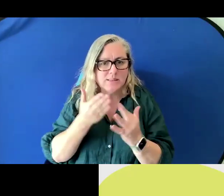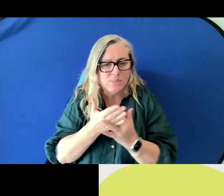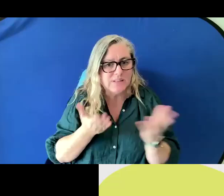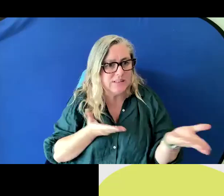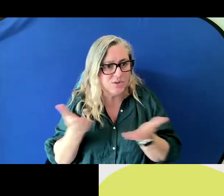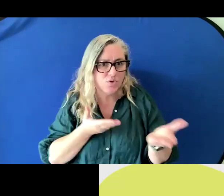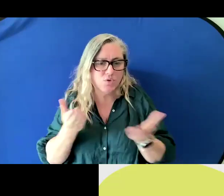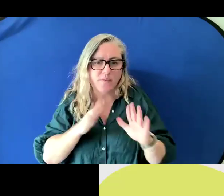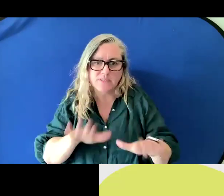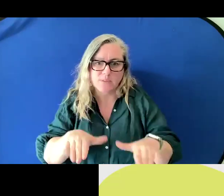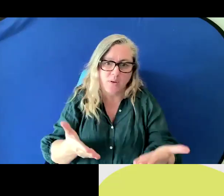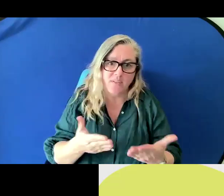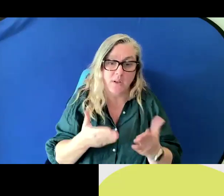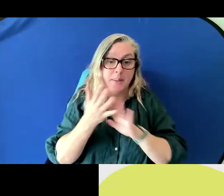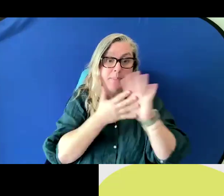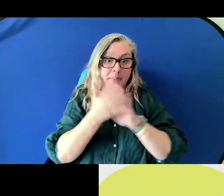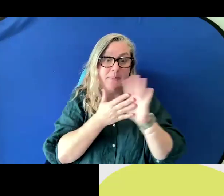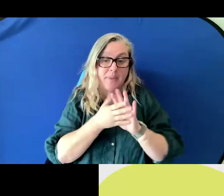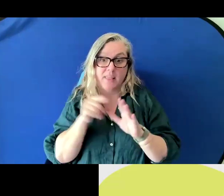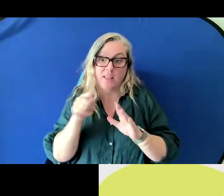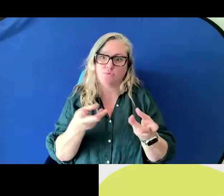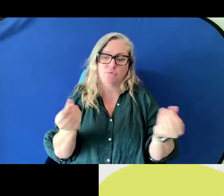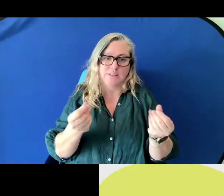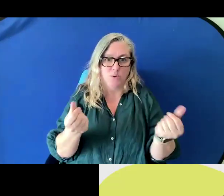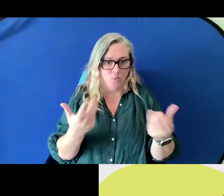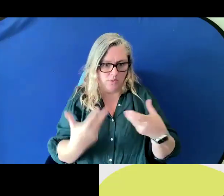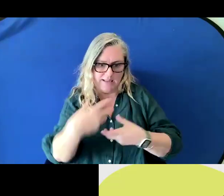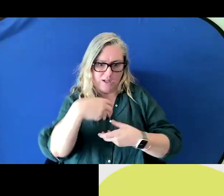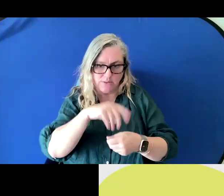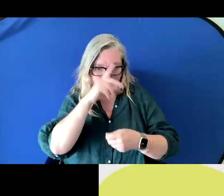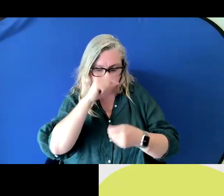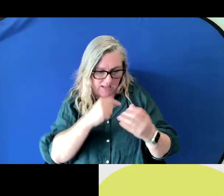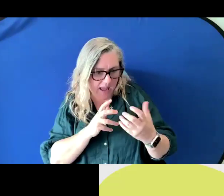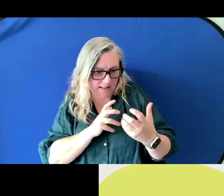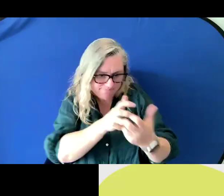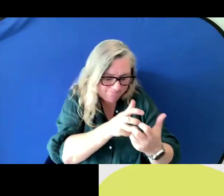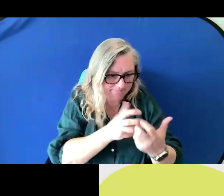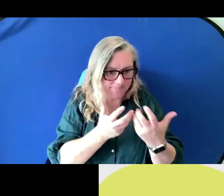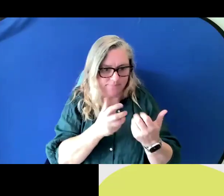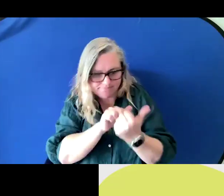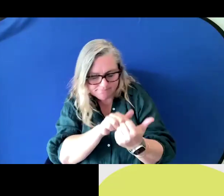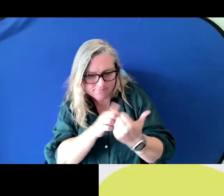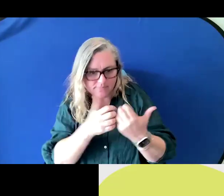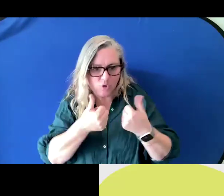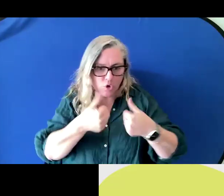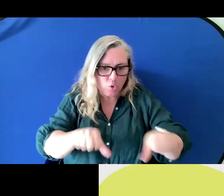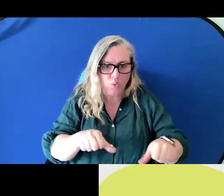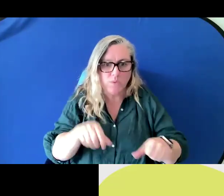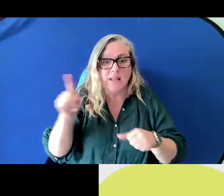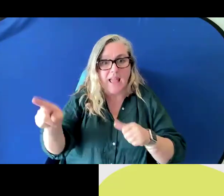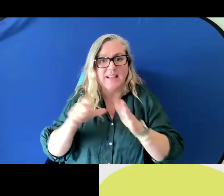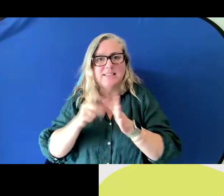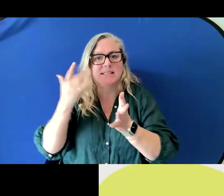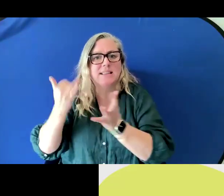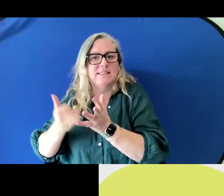the design of the resources are inclusive, accessible, and engaging, and the Department of Social Services for supporting this